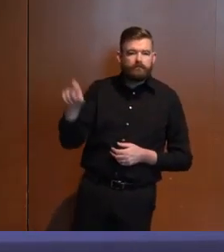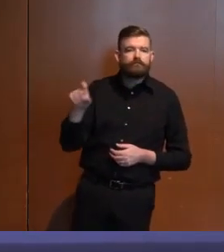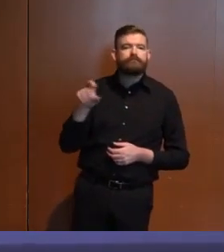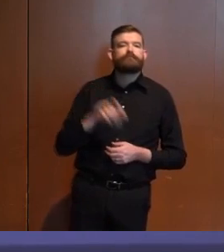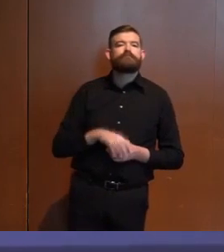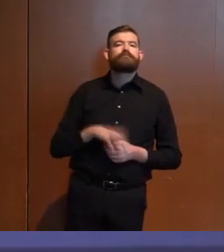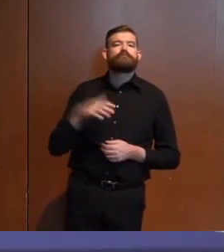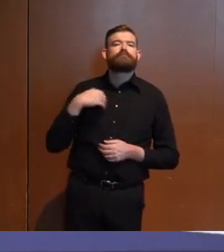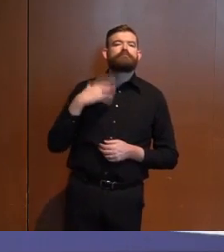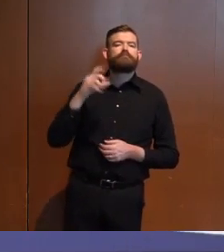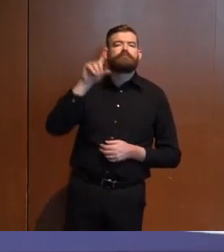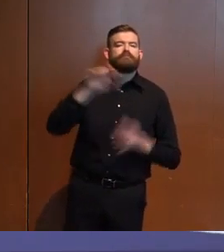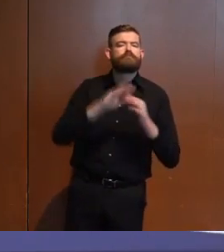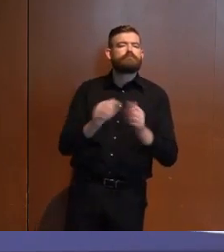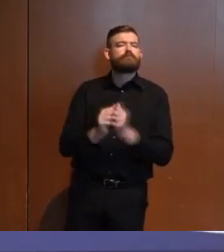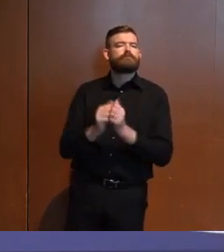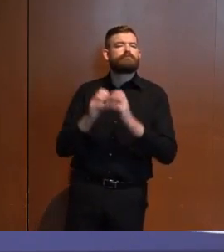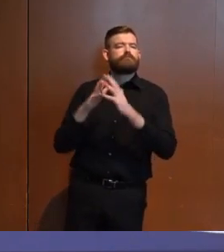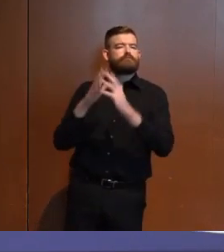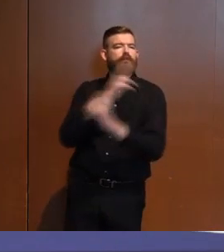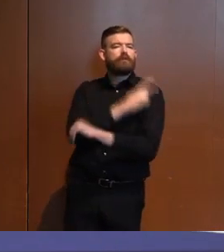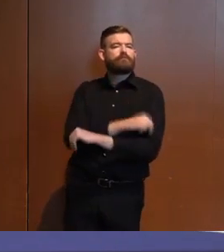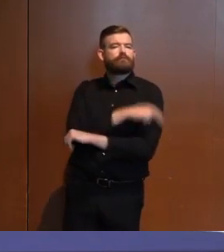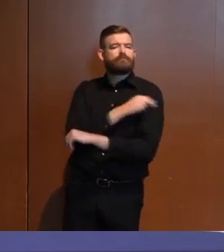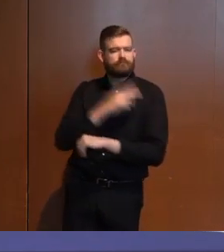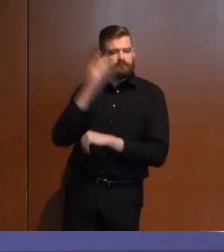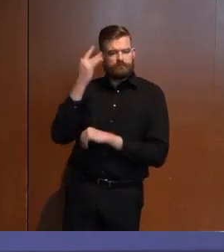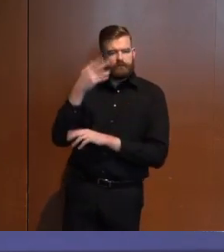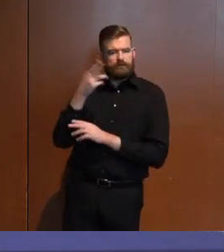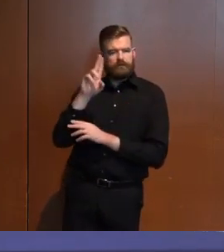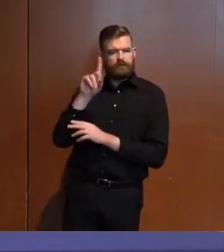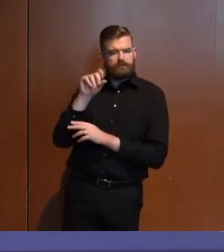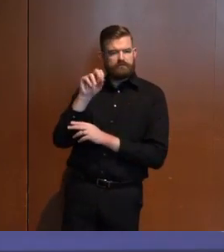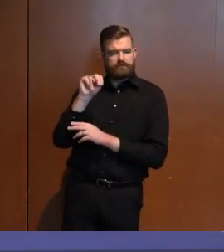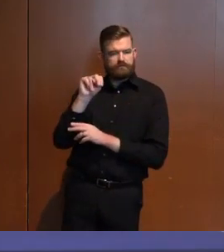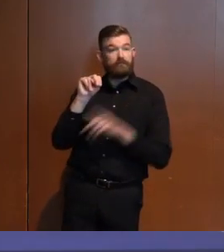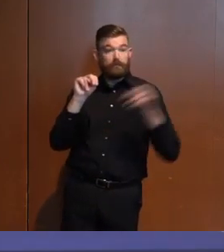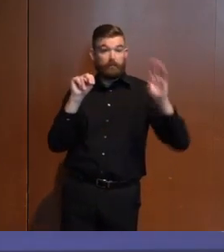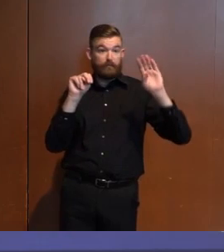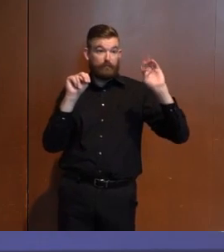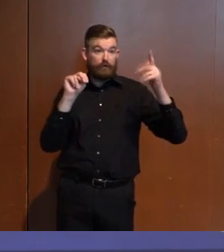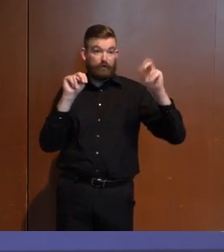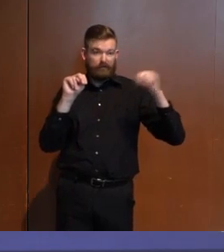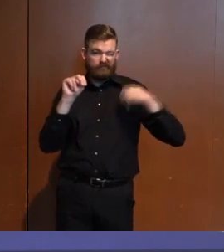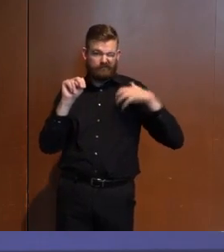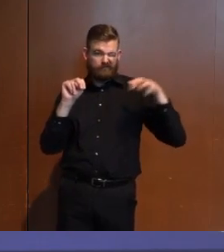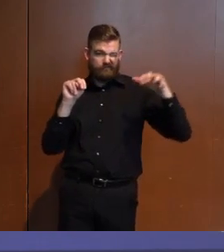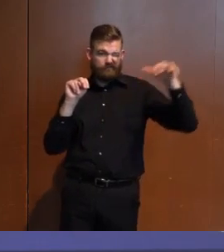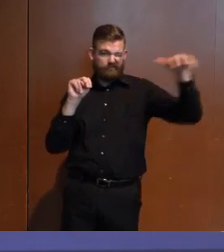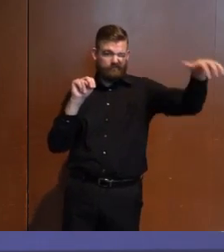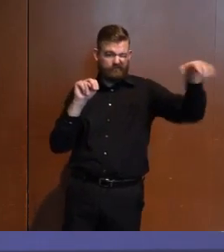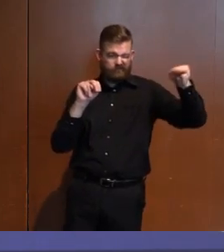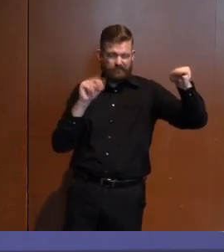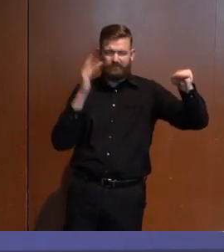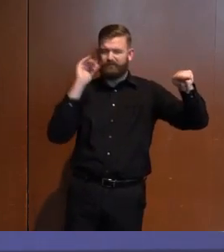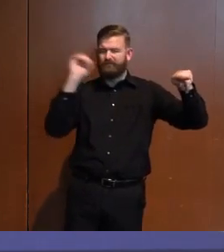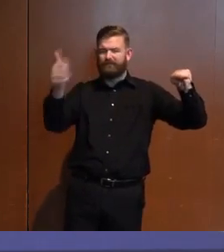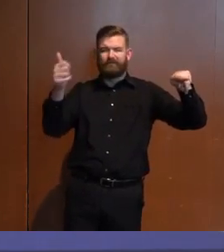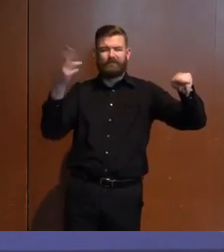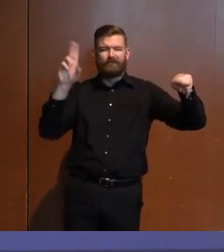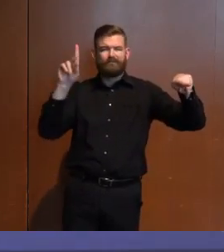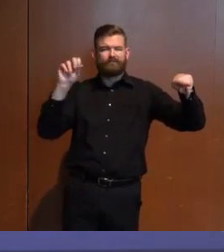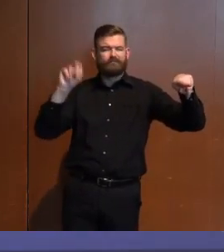be in Hudson versus Bergen, just considering the amount of cases that are in Bergen. And also, Judy, just going back, you